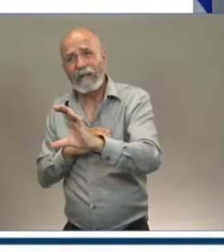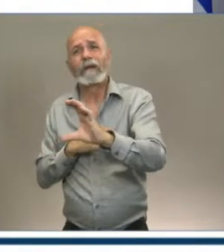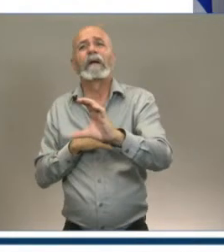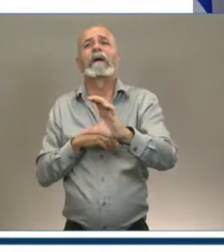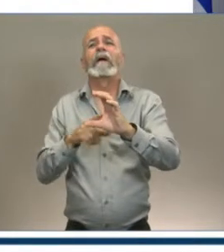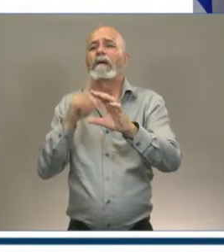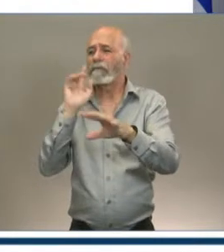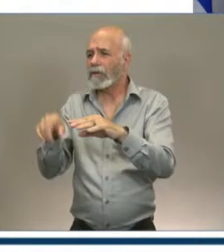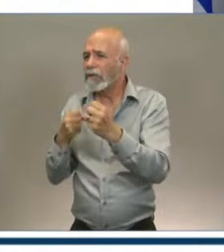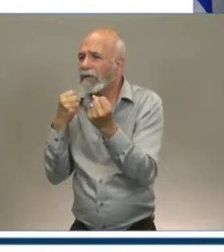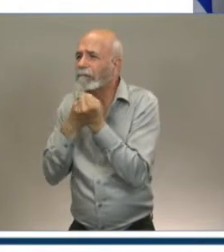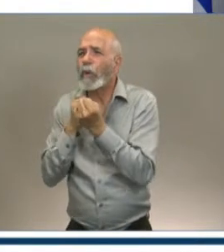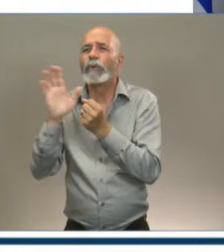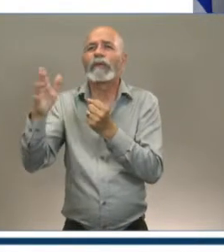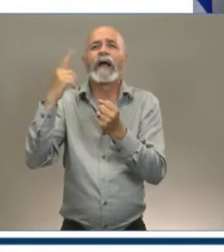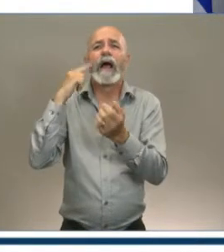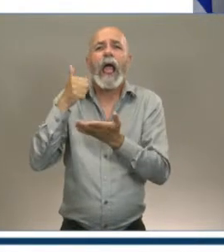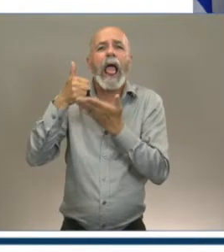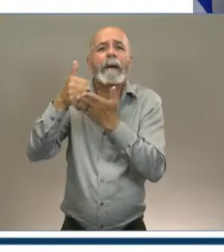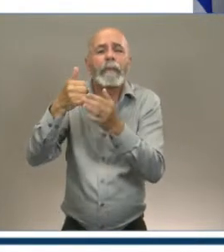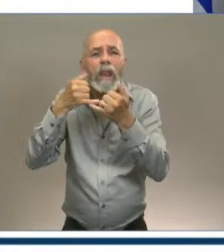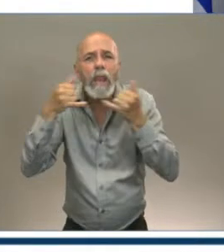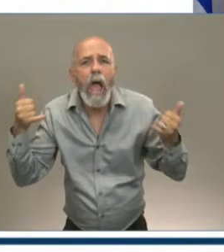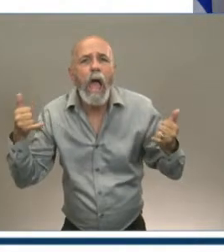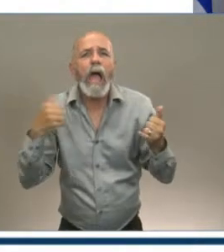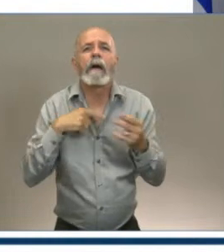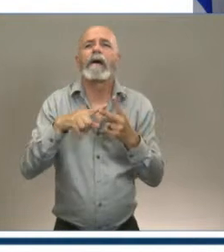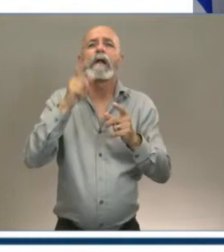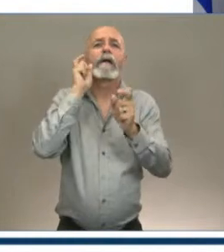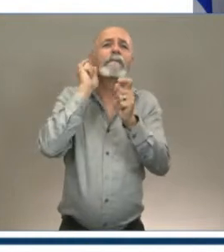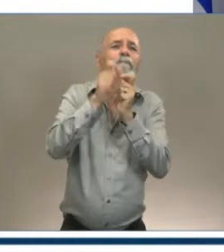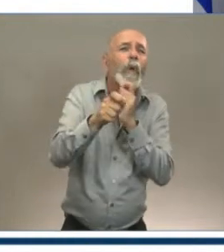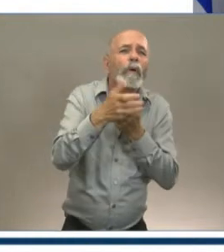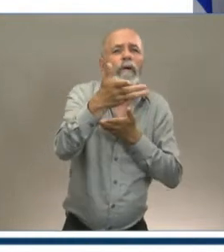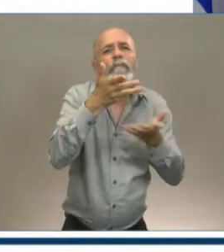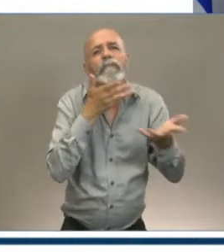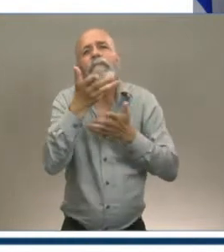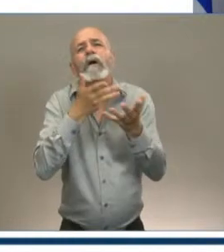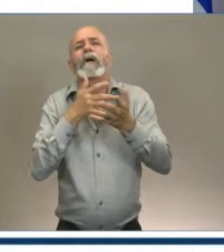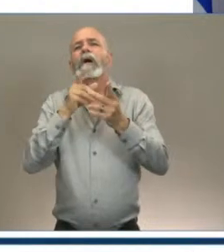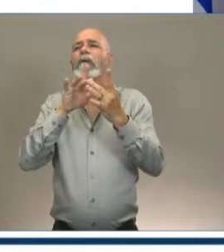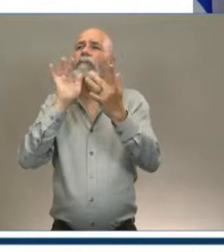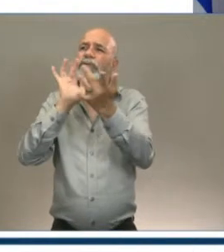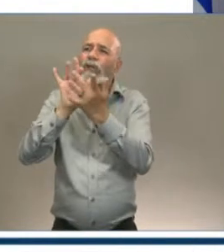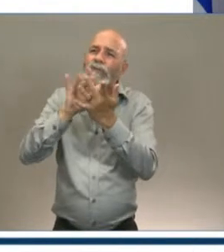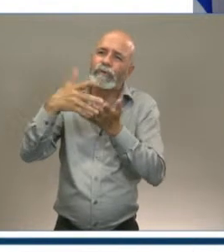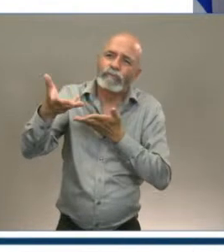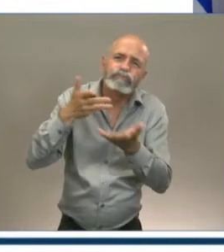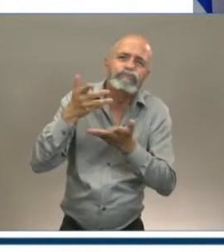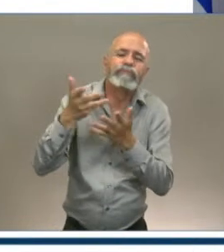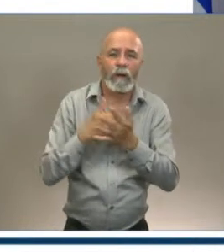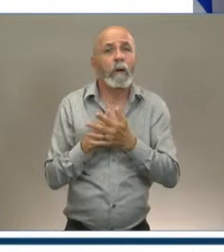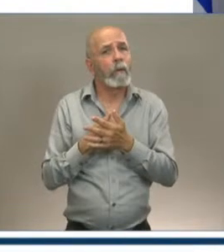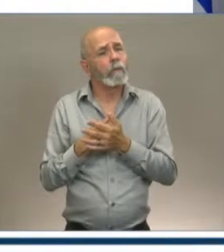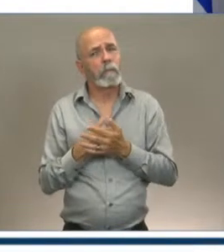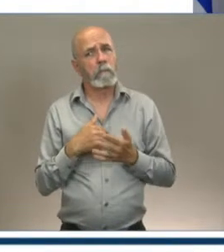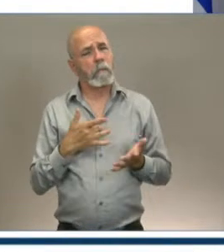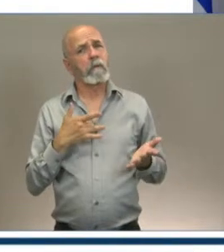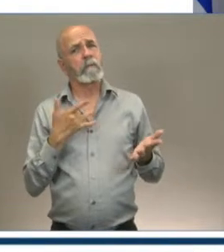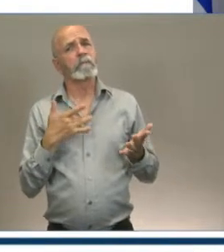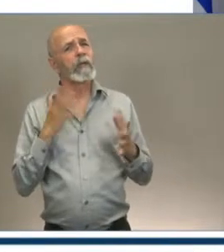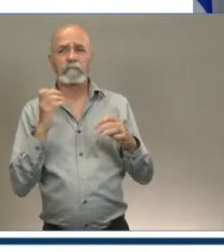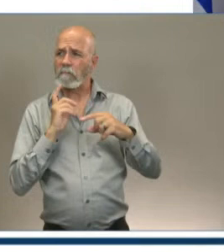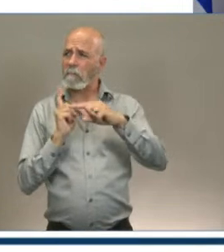are helplines, as you mentioned, that they can reach out to. But I will say this, we are optimistic that we will get through this together.